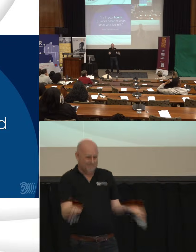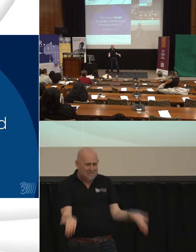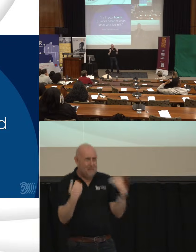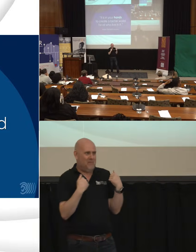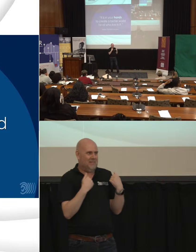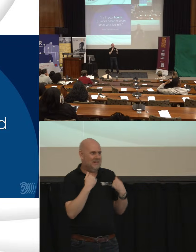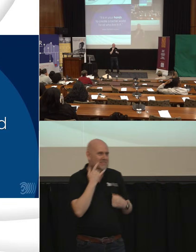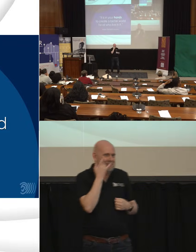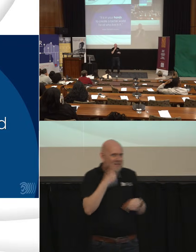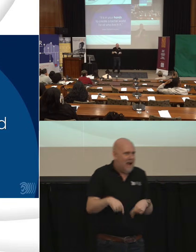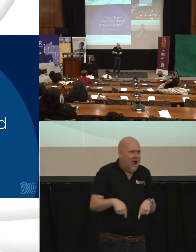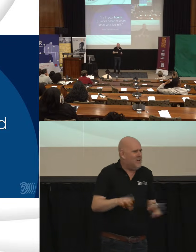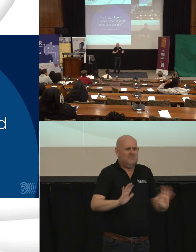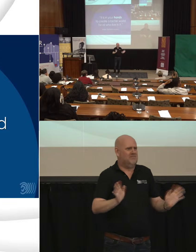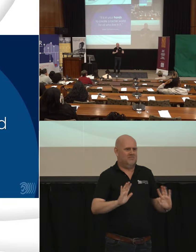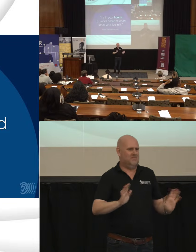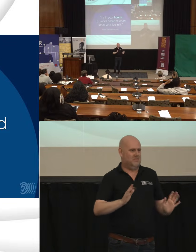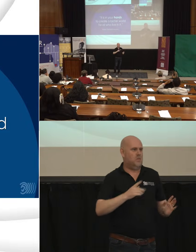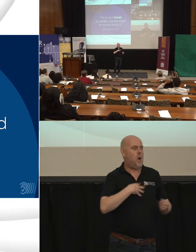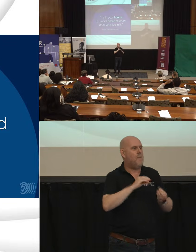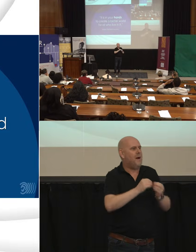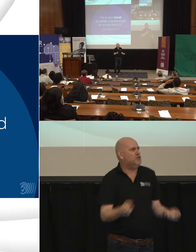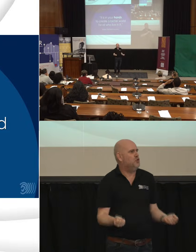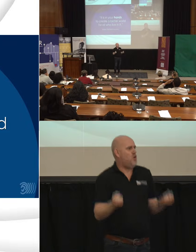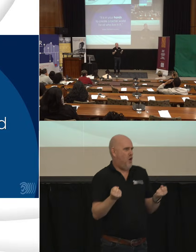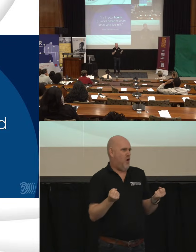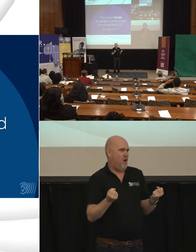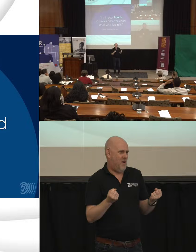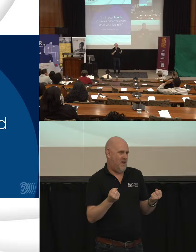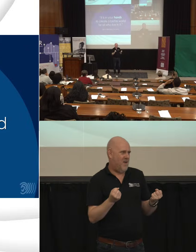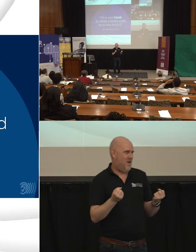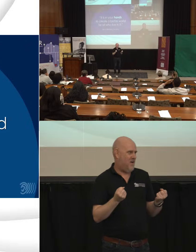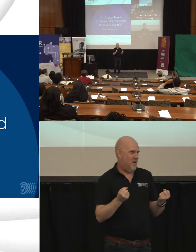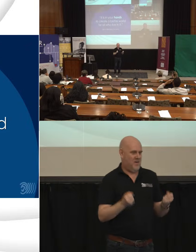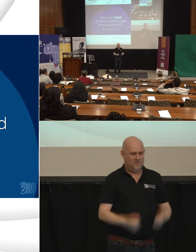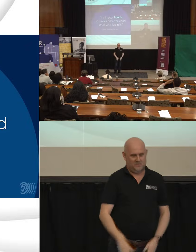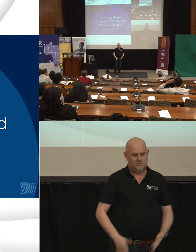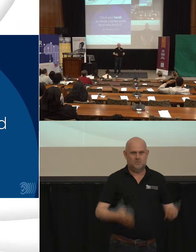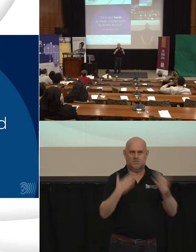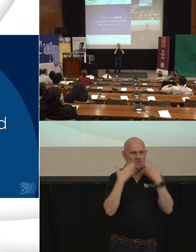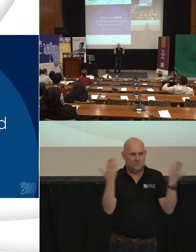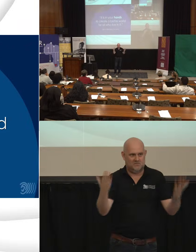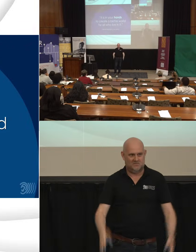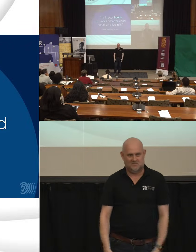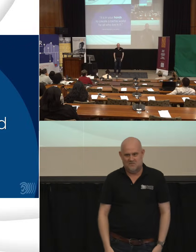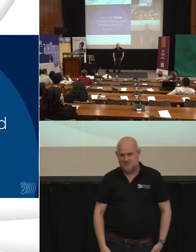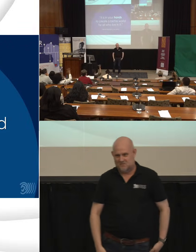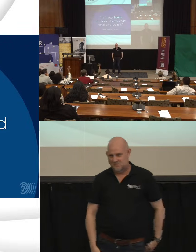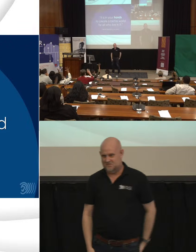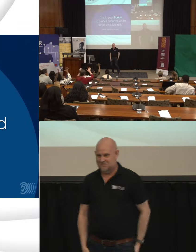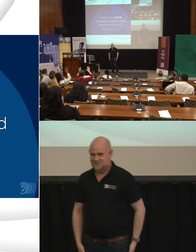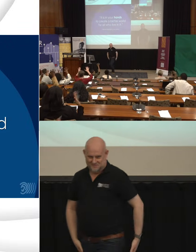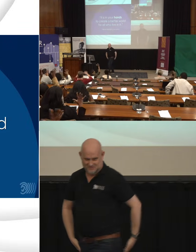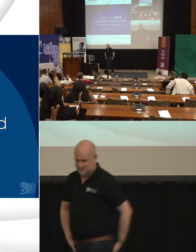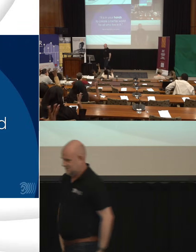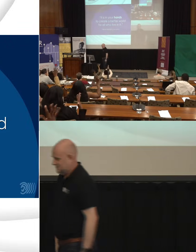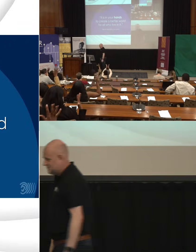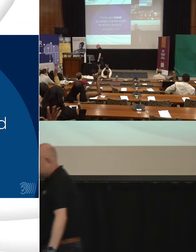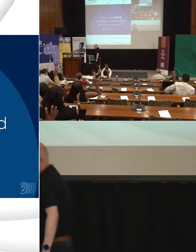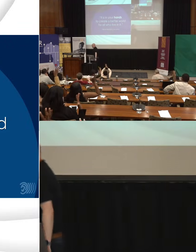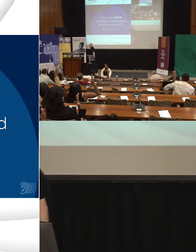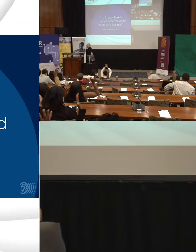to ask you guys to come and collaborate with us as well. Don't be shy, because together we can be stronger. Thank you.